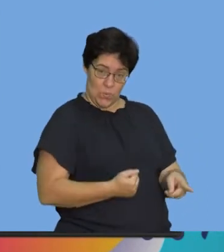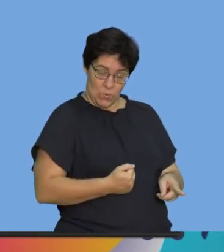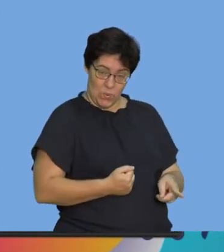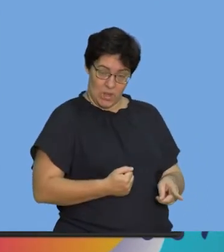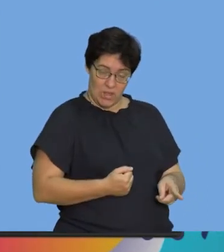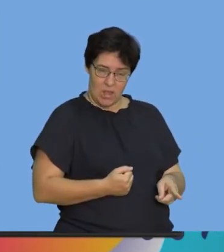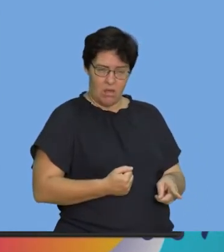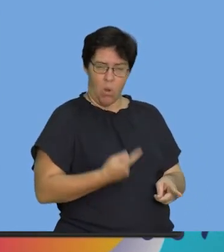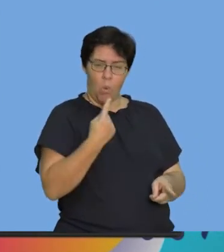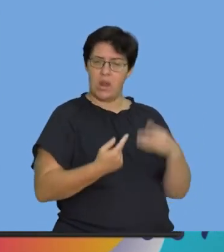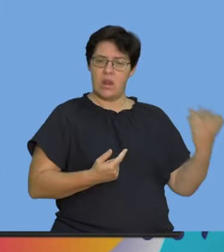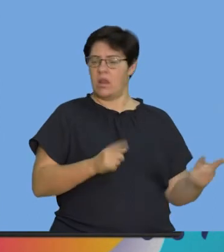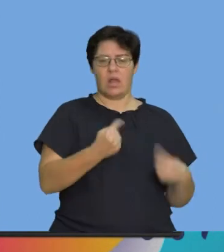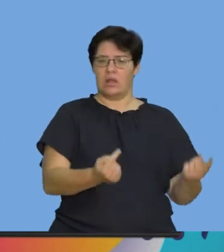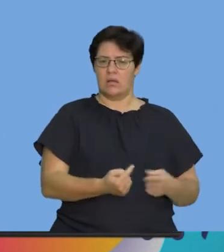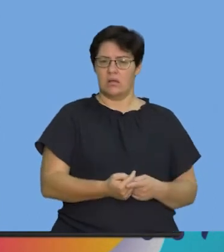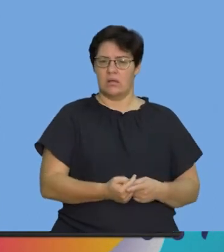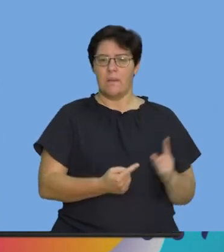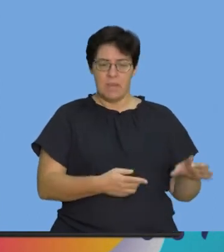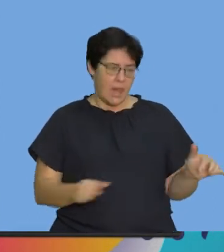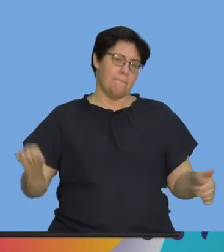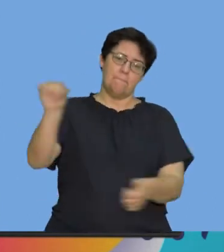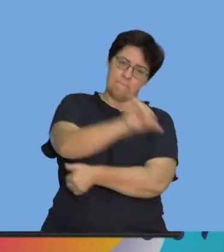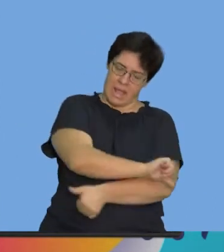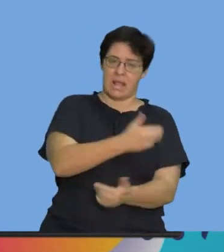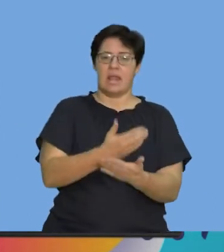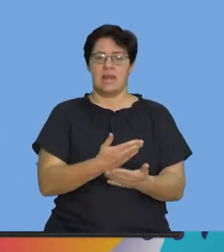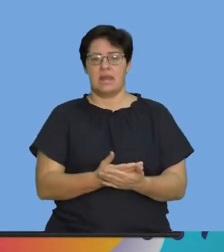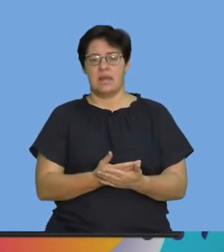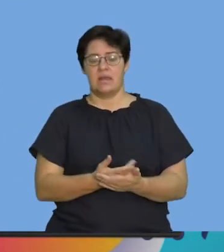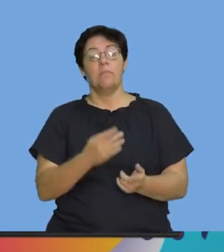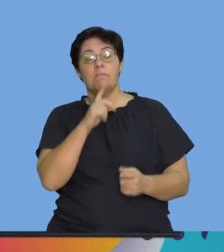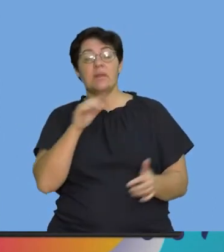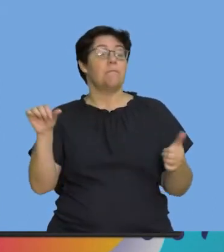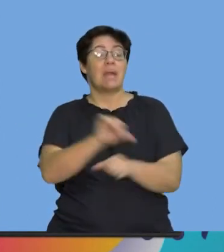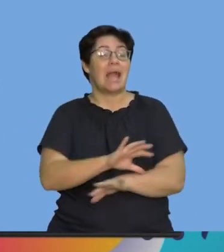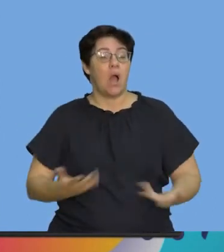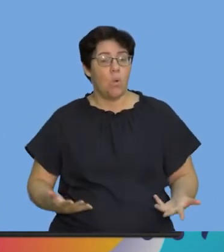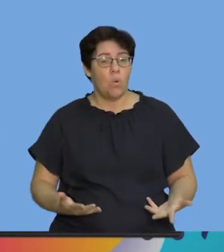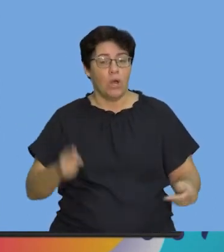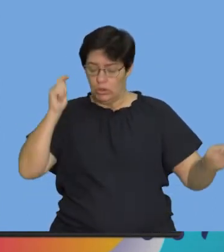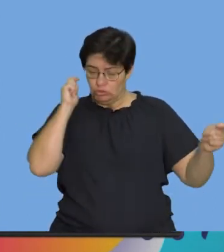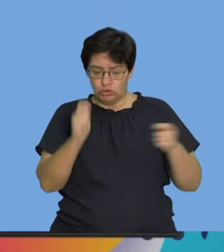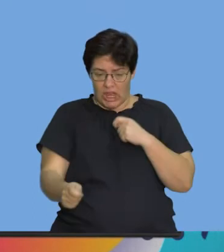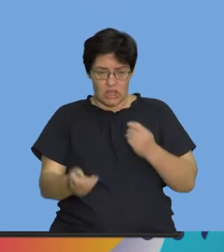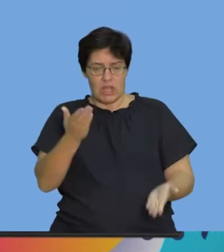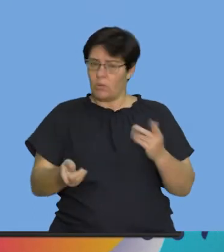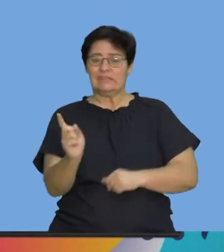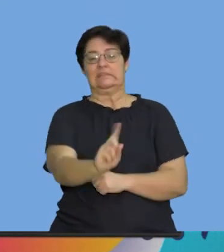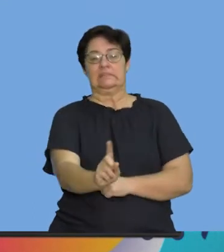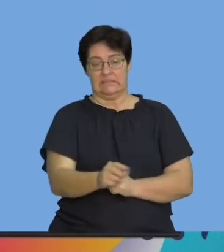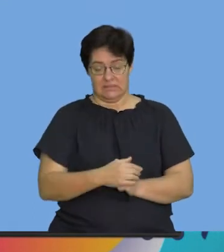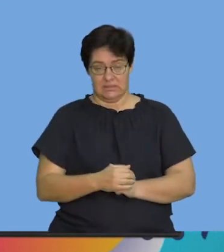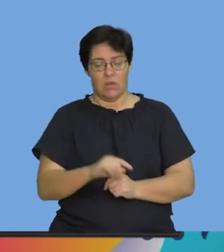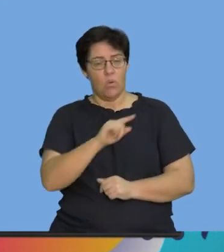be such that that thing can be reversed. For it to be reversed means you are not changing the equation. Because if you